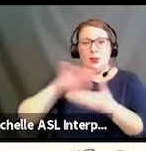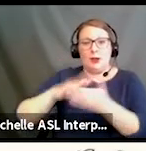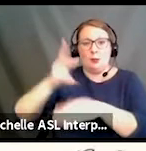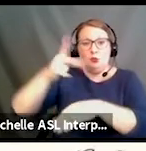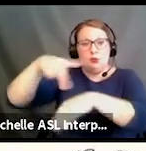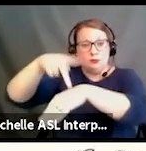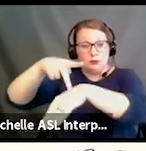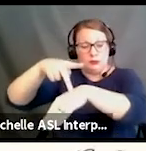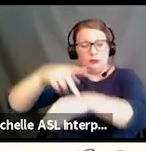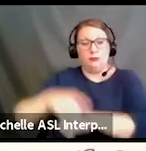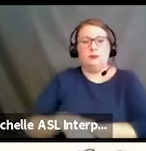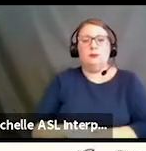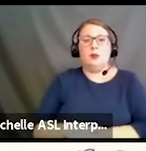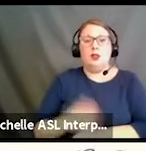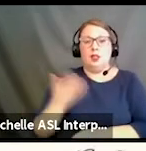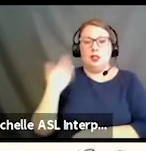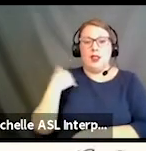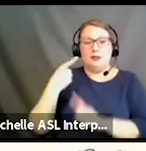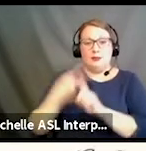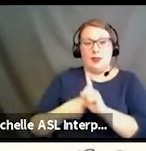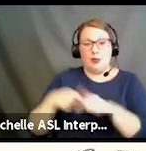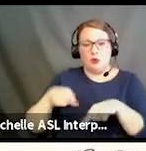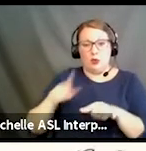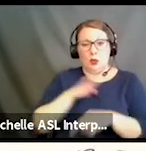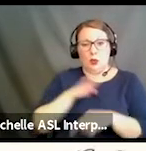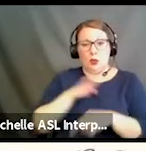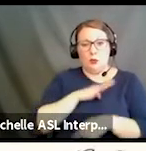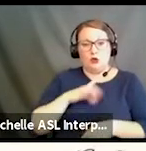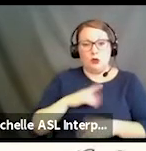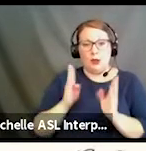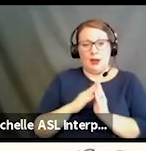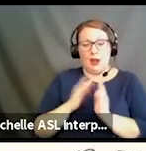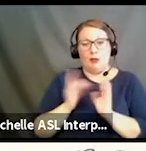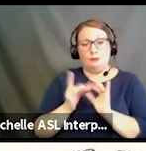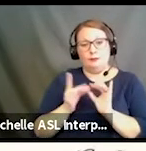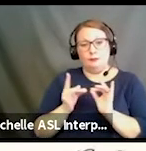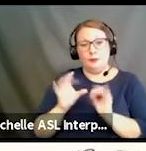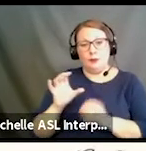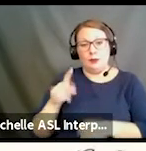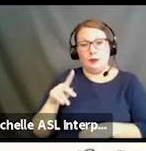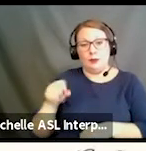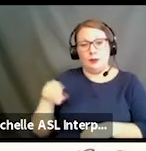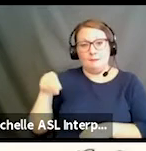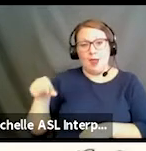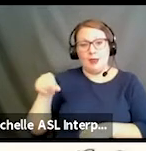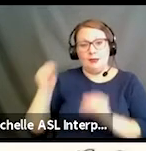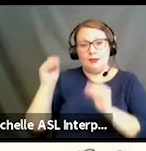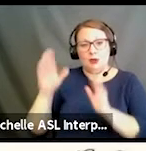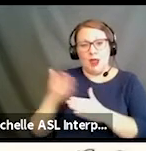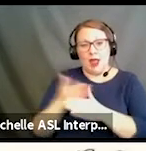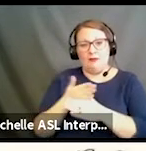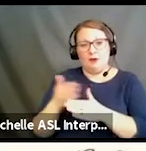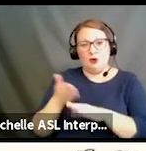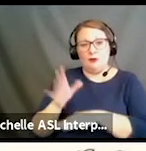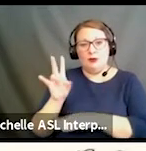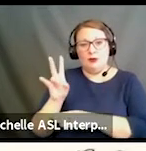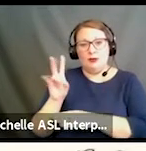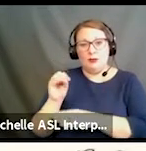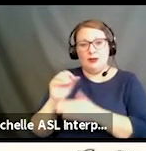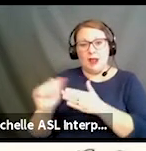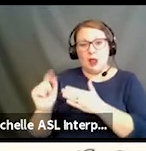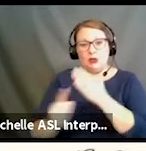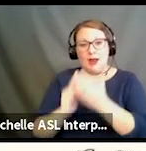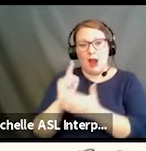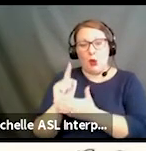principals. Last month at this meeting, I highlighted the fact that CPS pays these teachers an average of more than $70 per